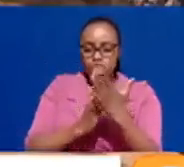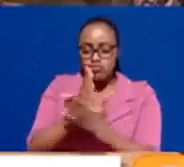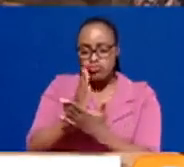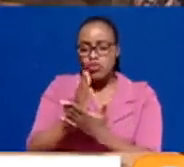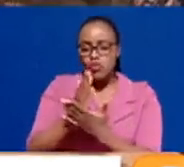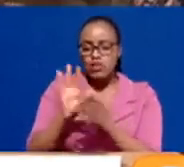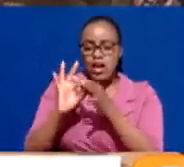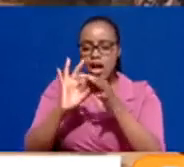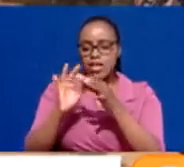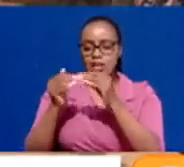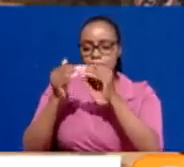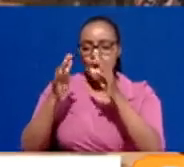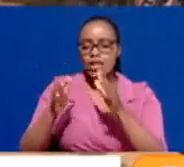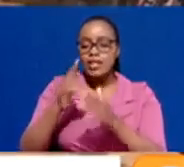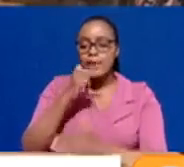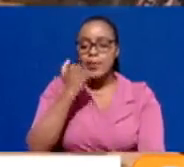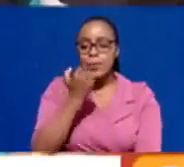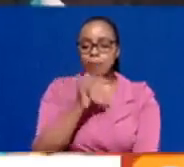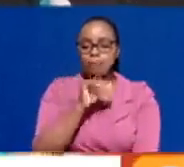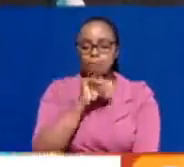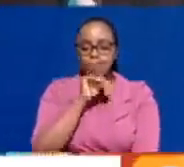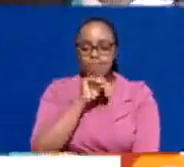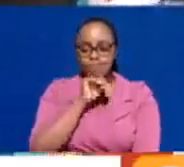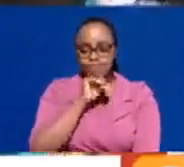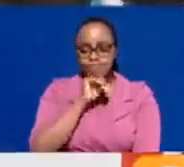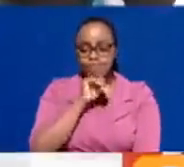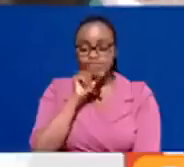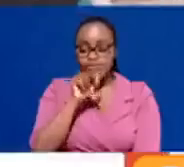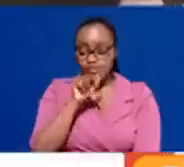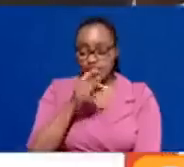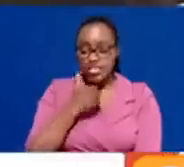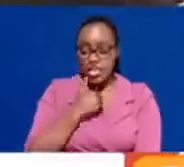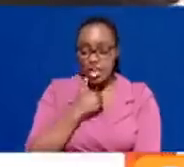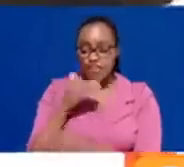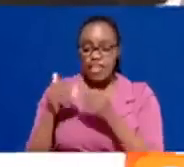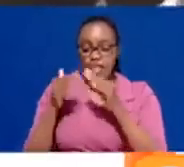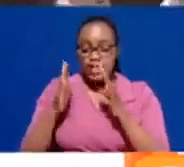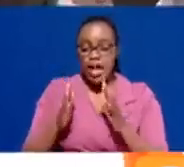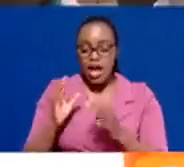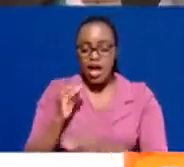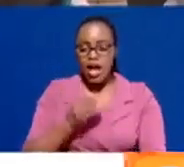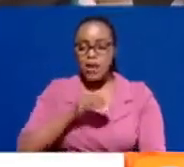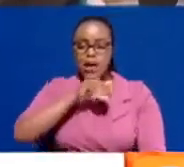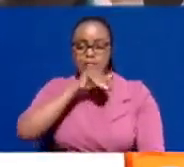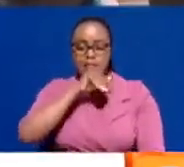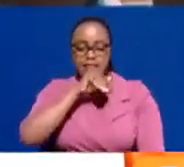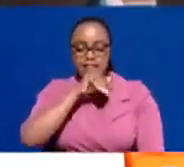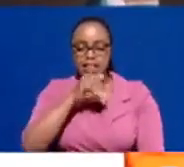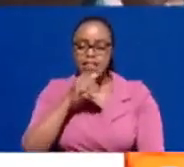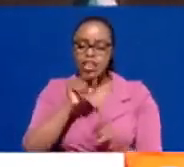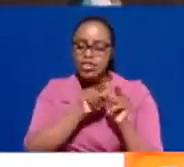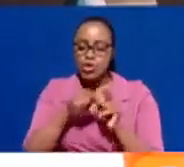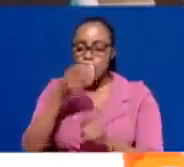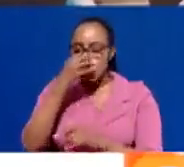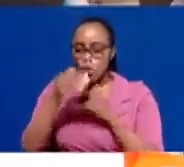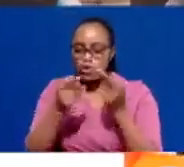Azimio presidential candidate Raila Odinga. Tuchukue kwamba ni hivyo, viongozi wetu Raila Molo Odinga, William Samoei Ruto,